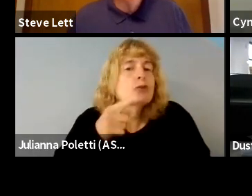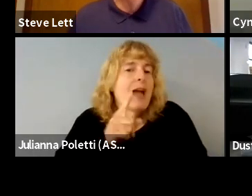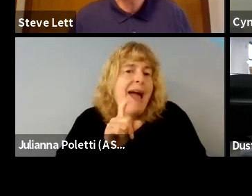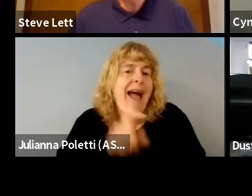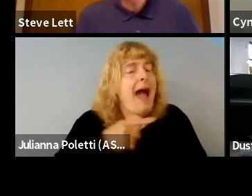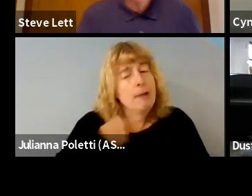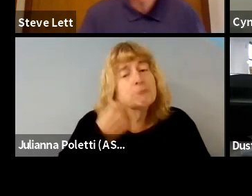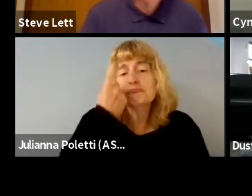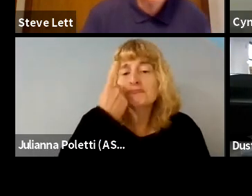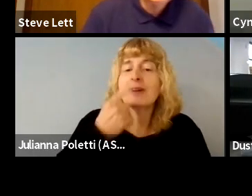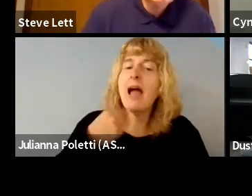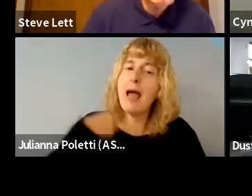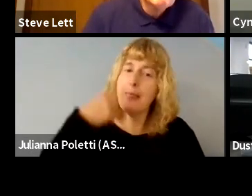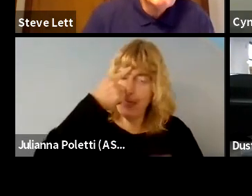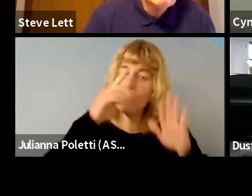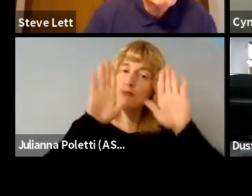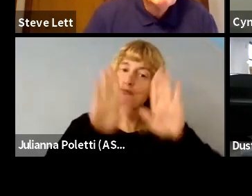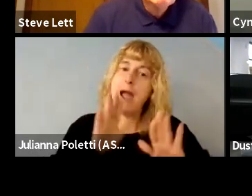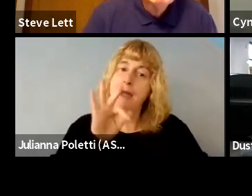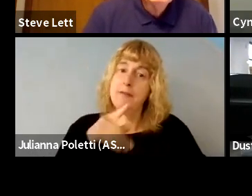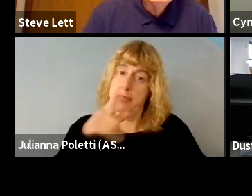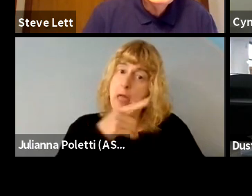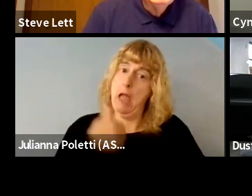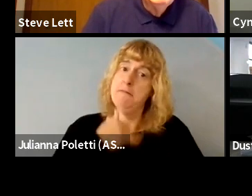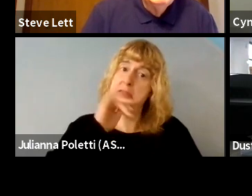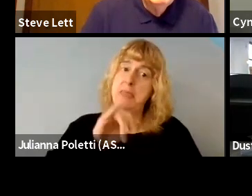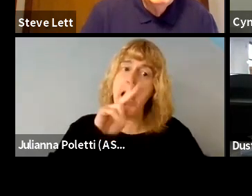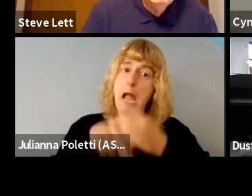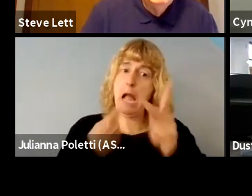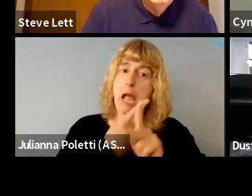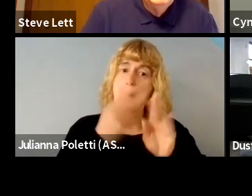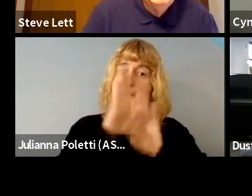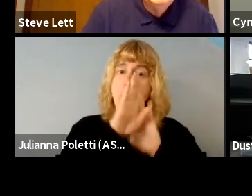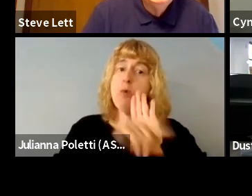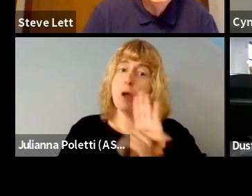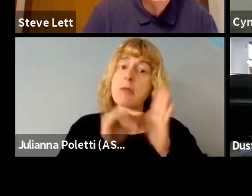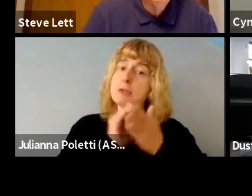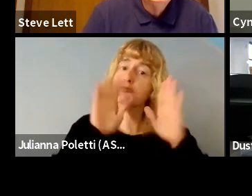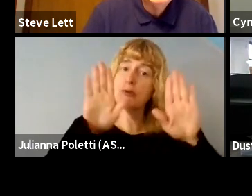great if they have that kind of background. So that's great.